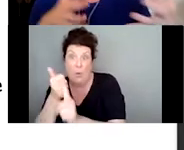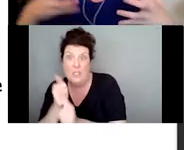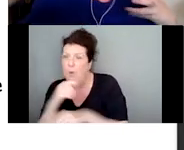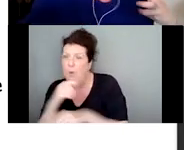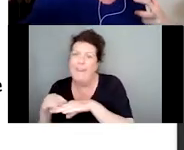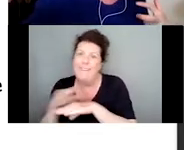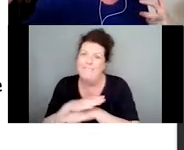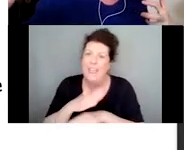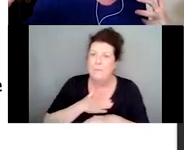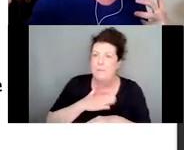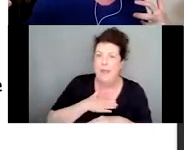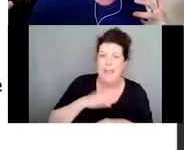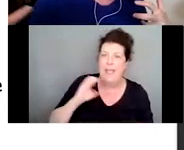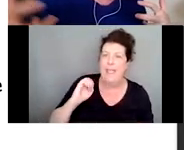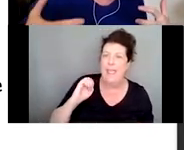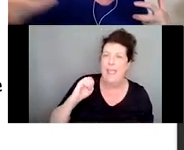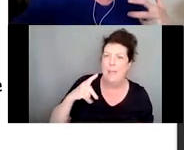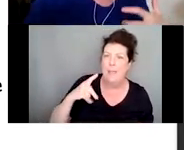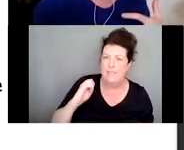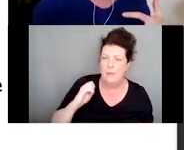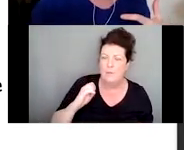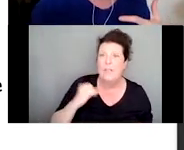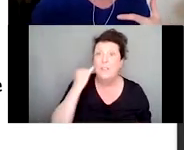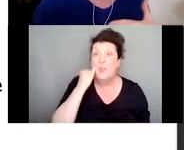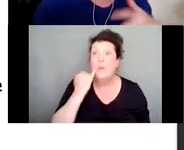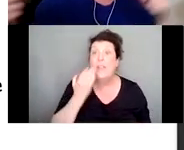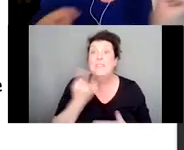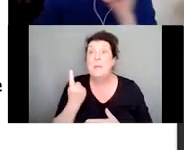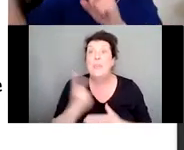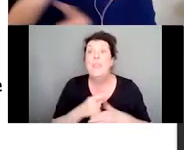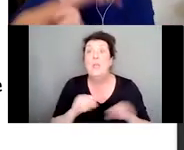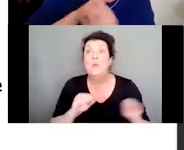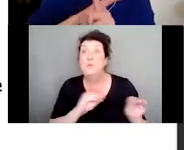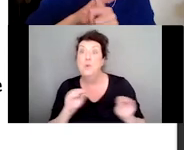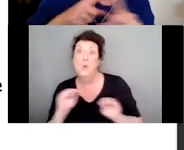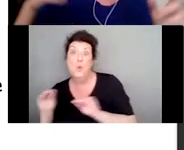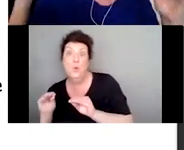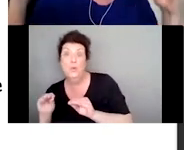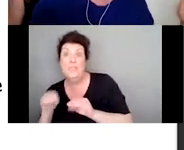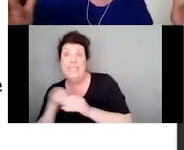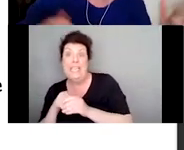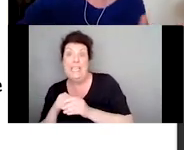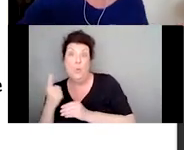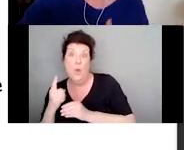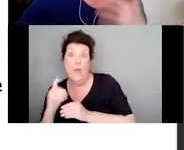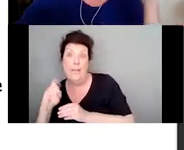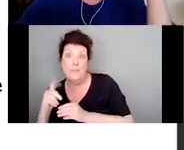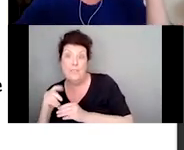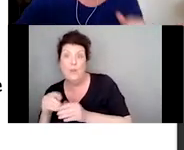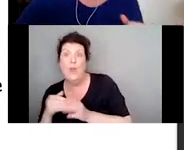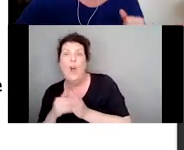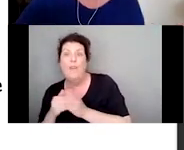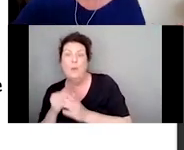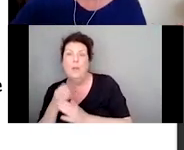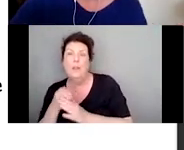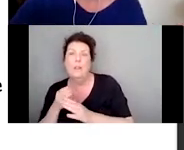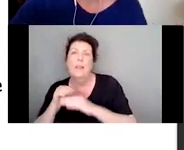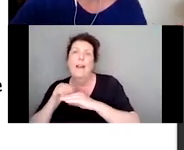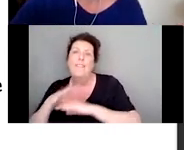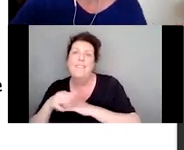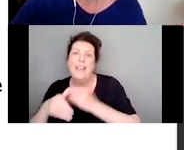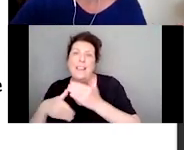in one episode, that's often means something is moving in the following episode. And sometimes you have to retrofit and all of that stuff. But mine,